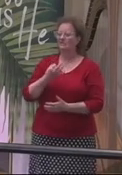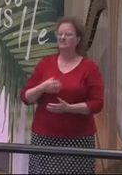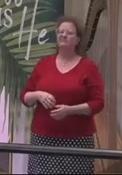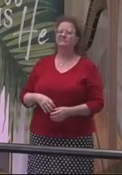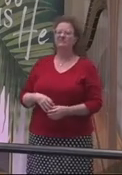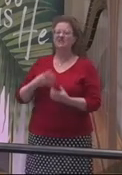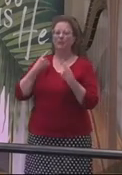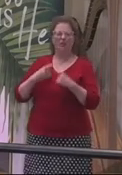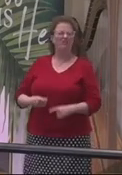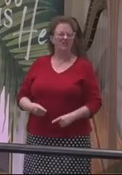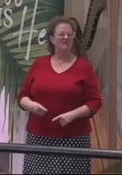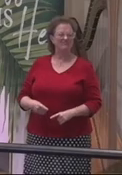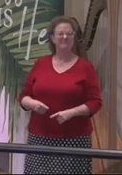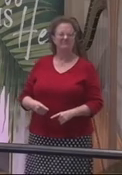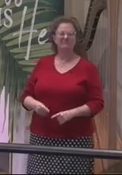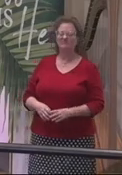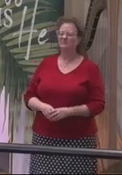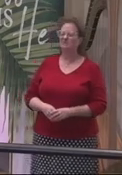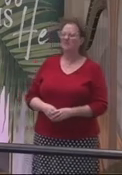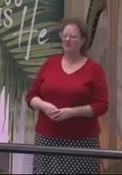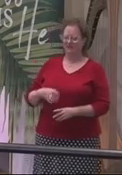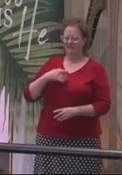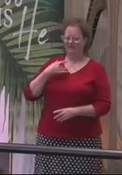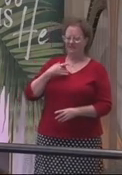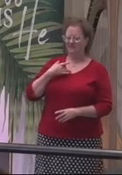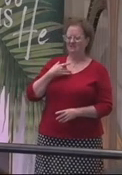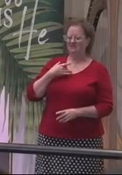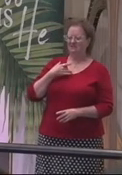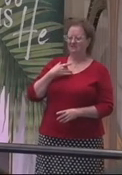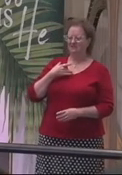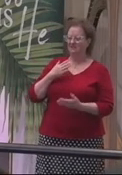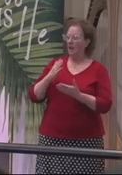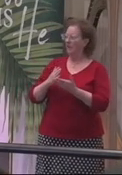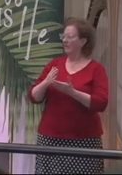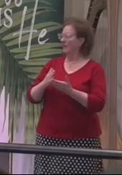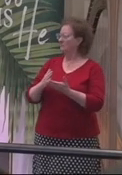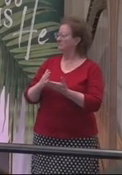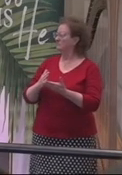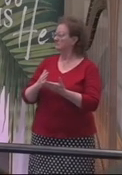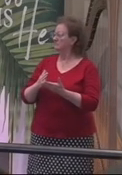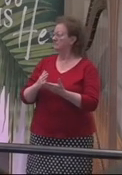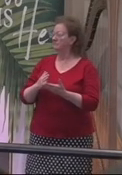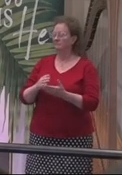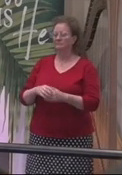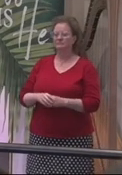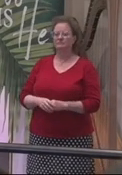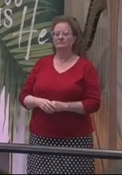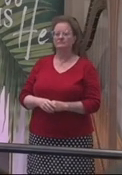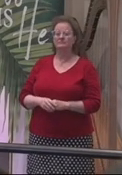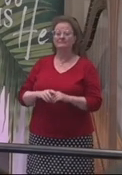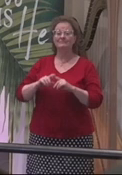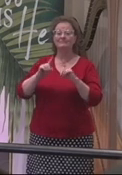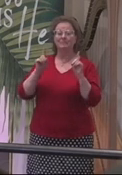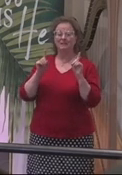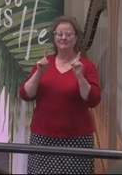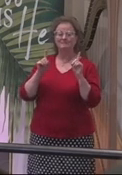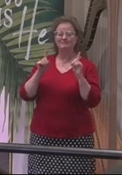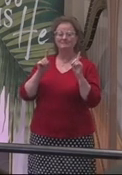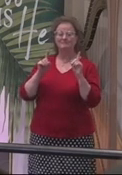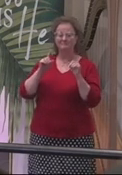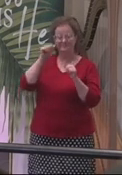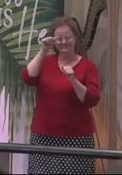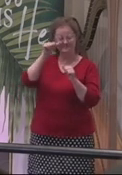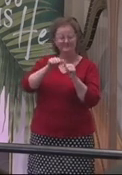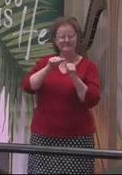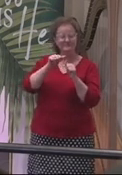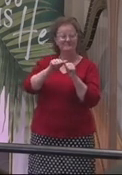amen? Kind of feels like the end, right? But I want you to remember this. I want you to